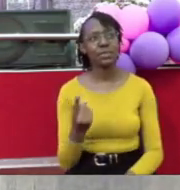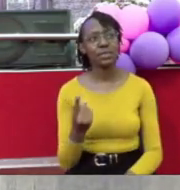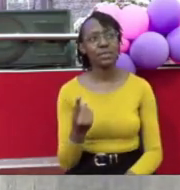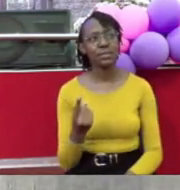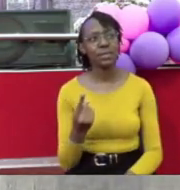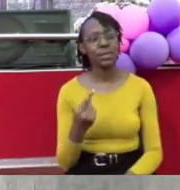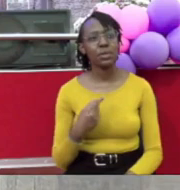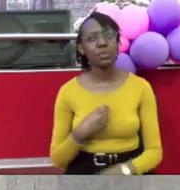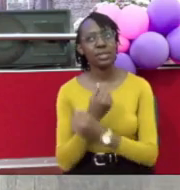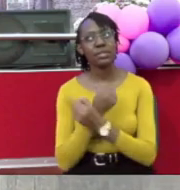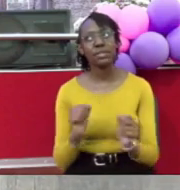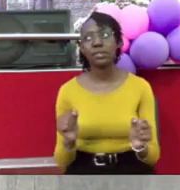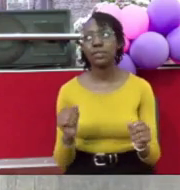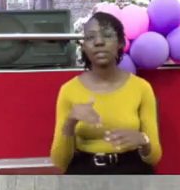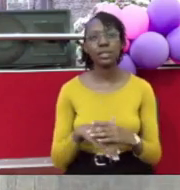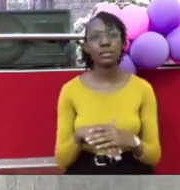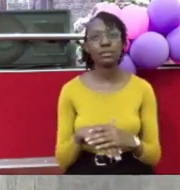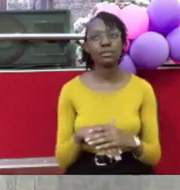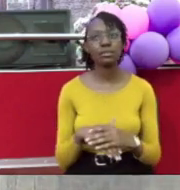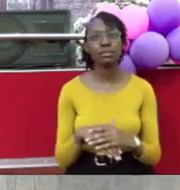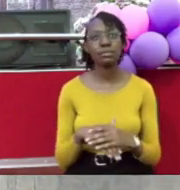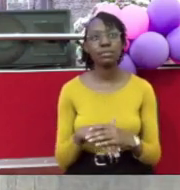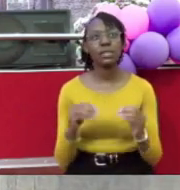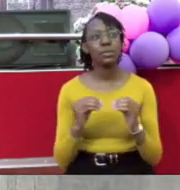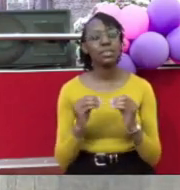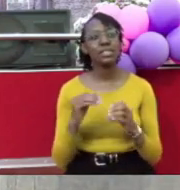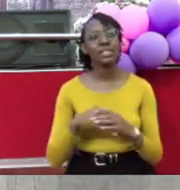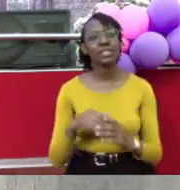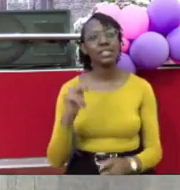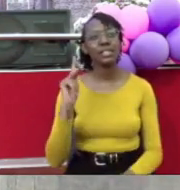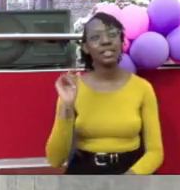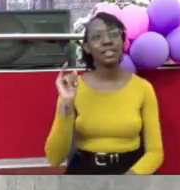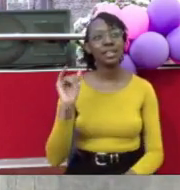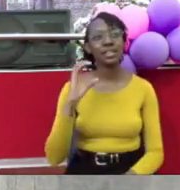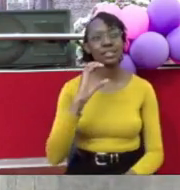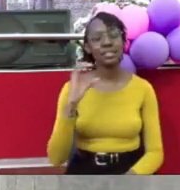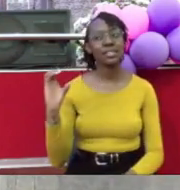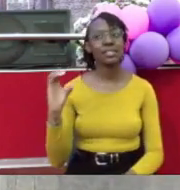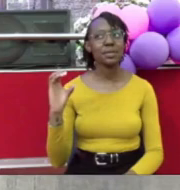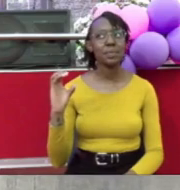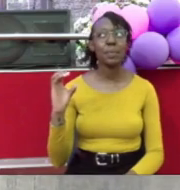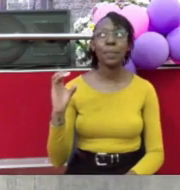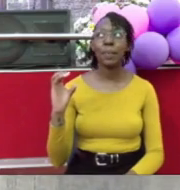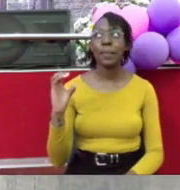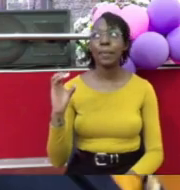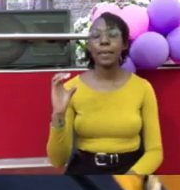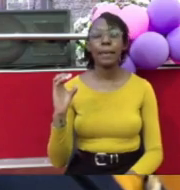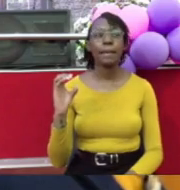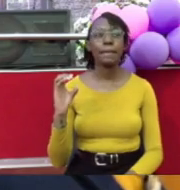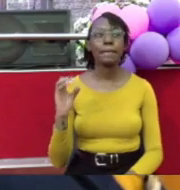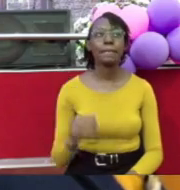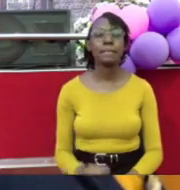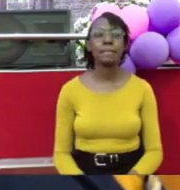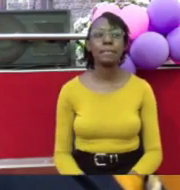in a Maurice Sorulo meeting in KICC. Niliokoka mkutano wa Maurice Sorulo pale KICC.